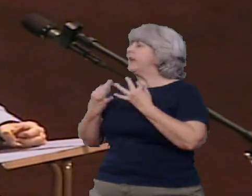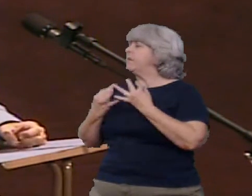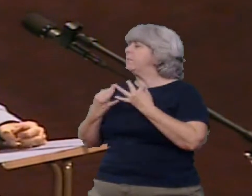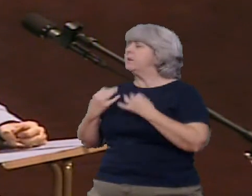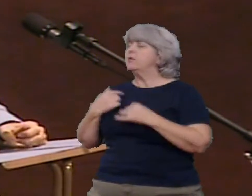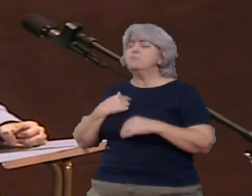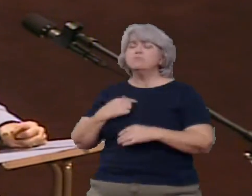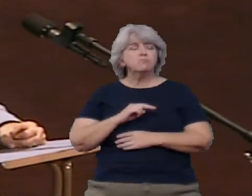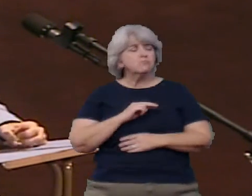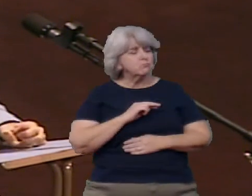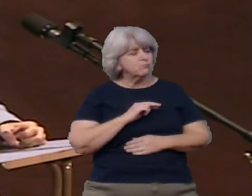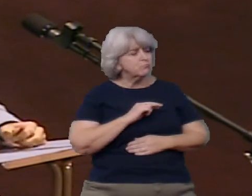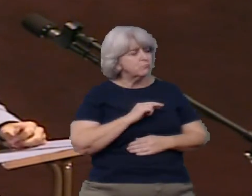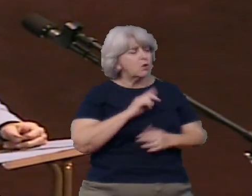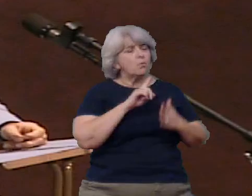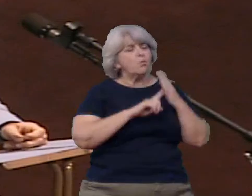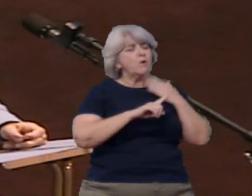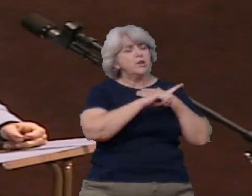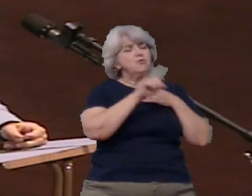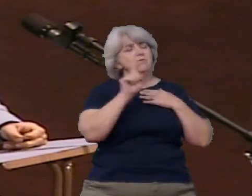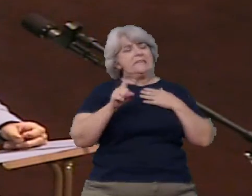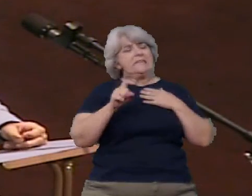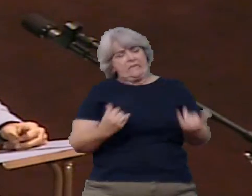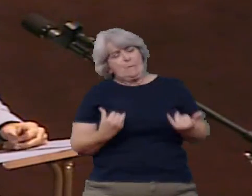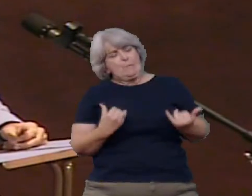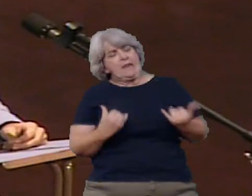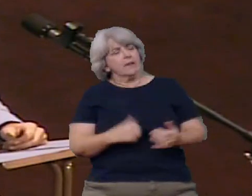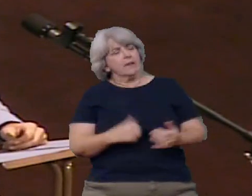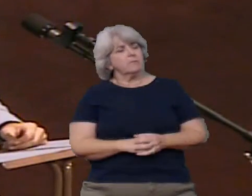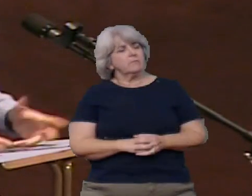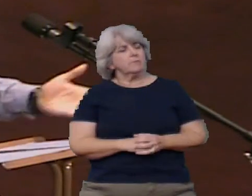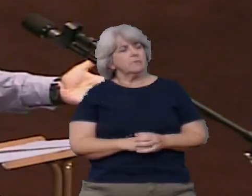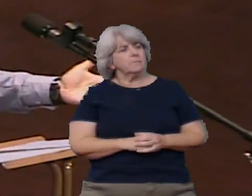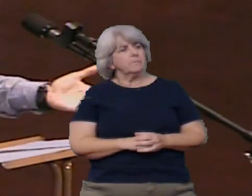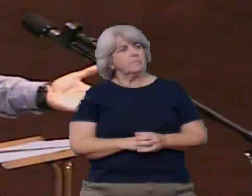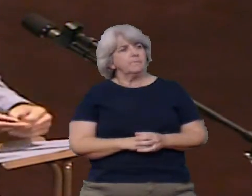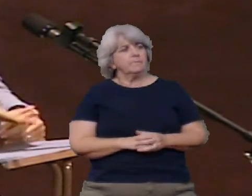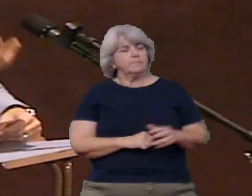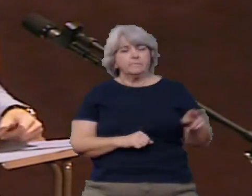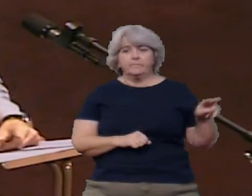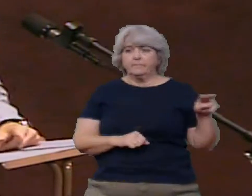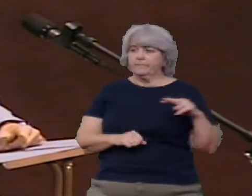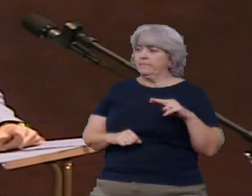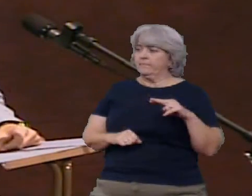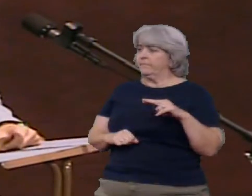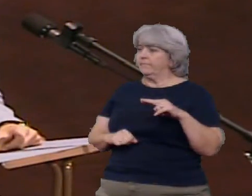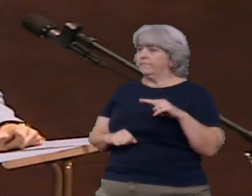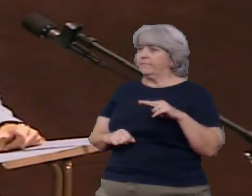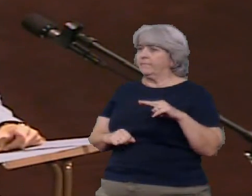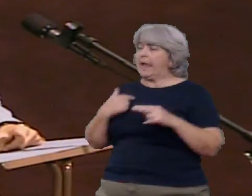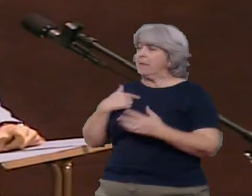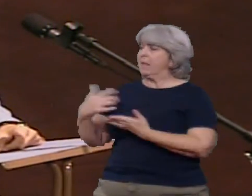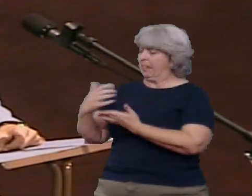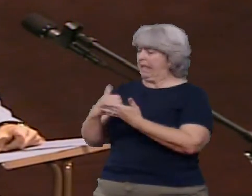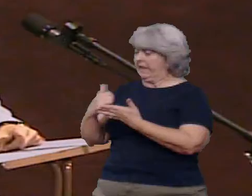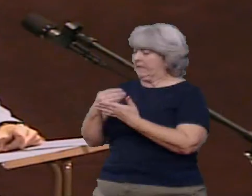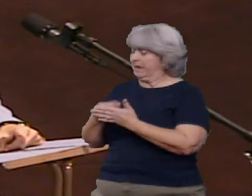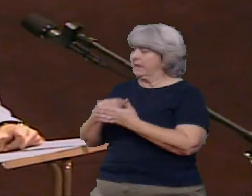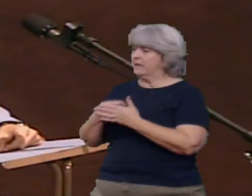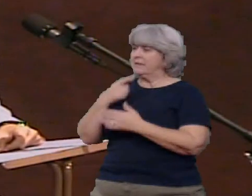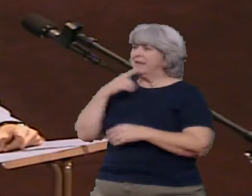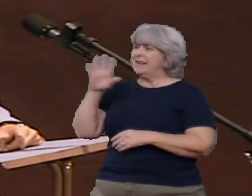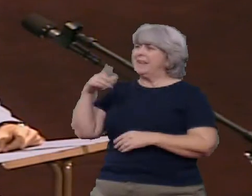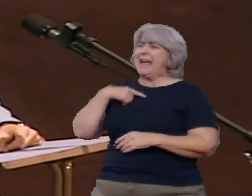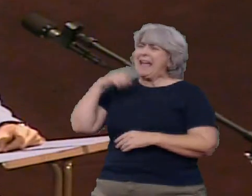okay. I said, well, what do you need right now? She said, it wasn't money. She just told me that she was collecting money. She said, I need